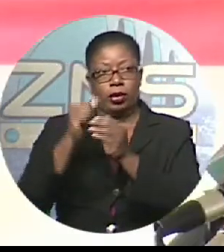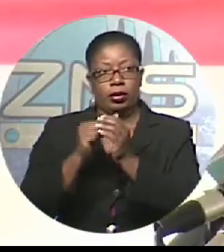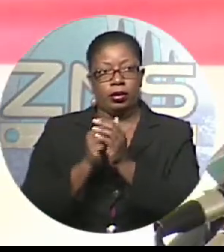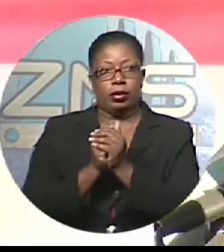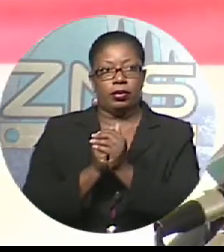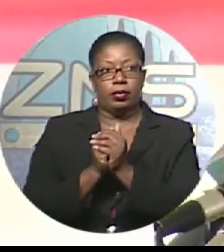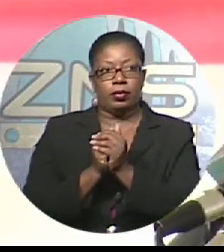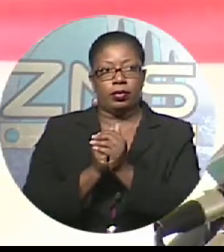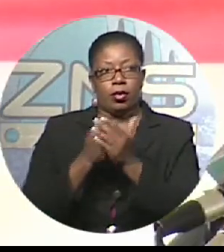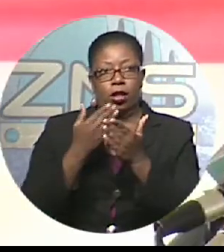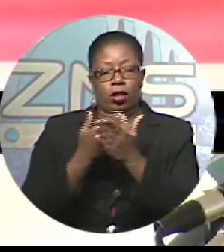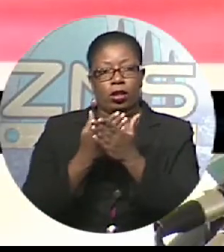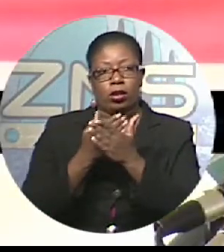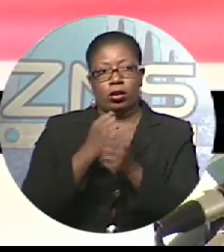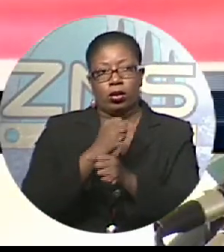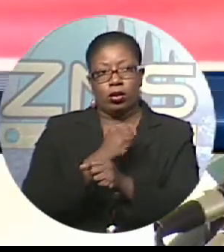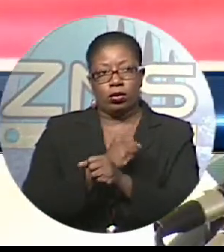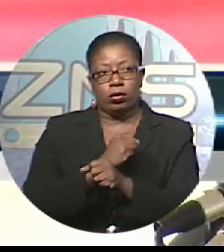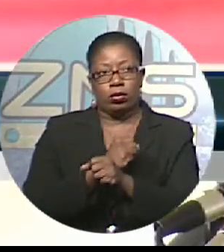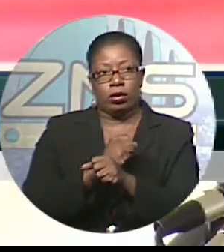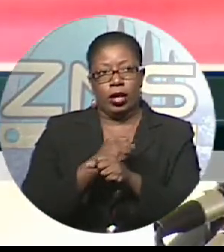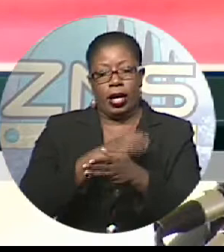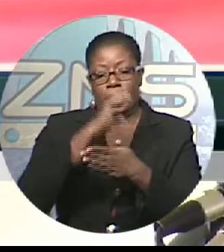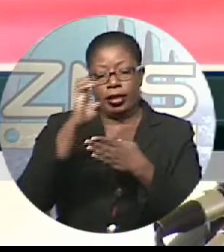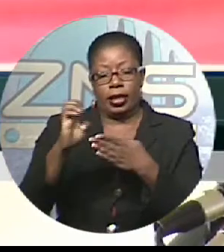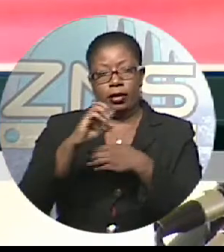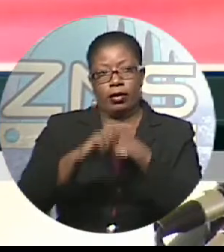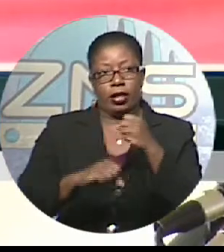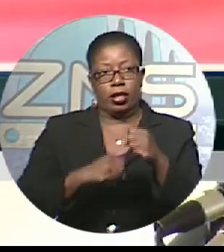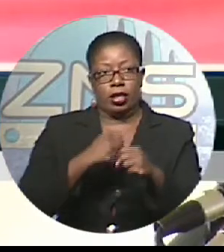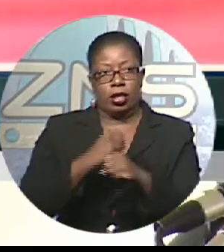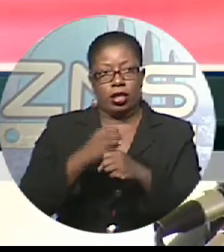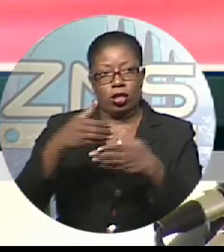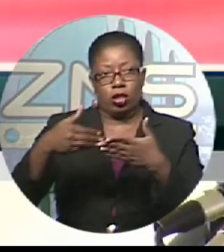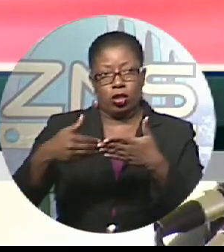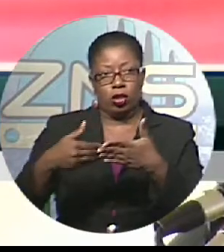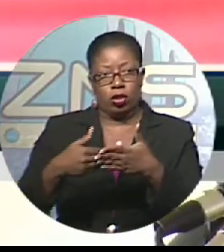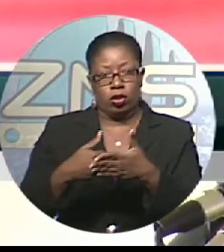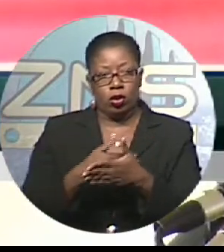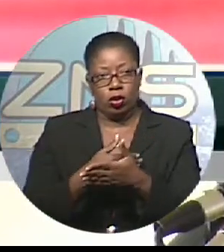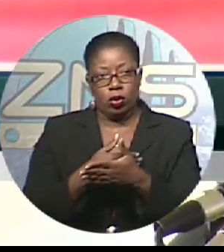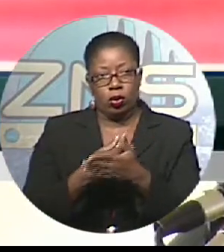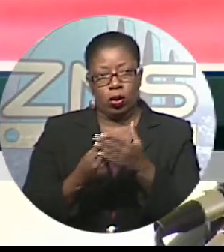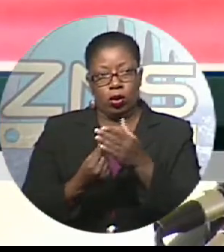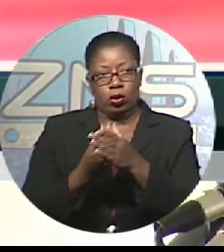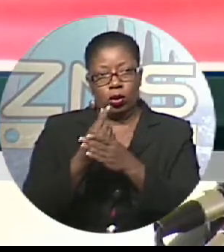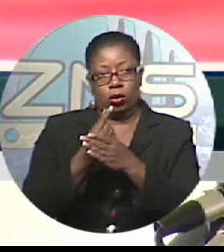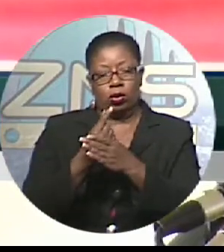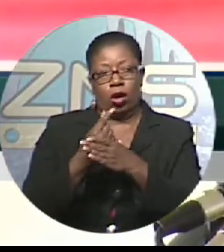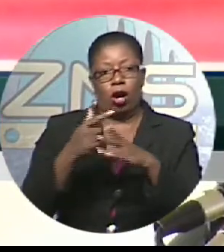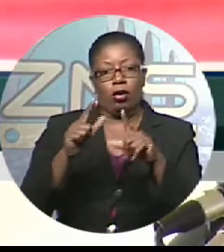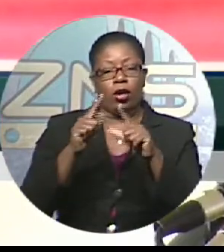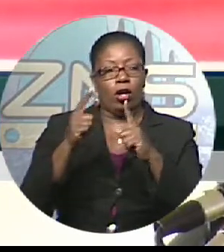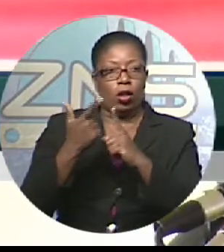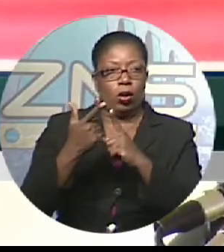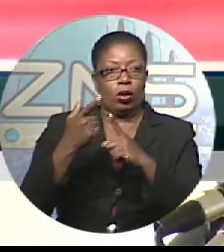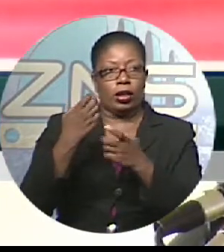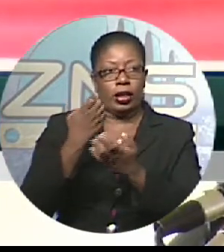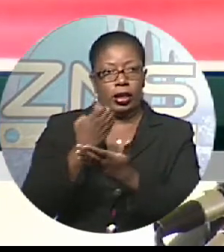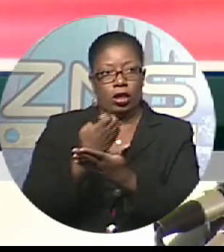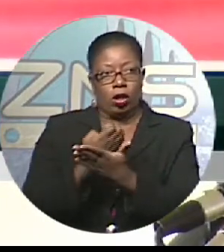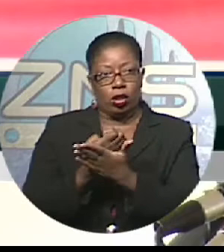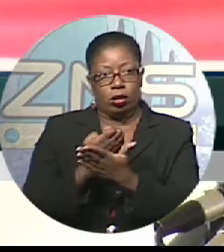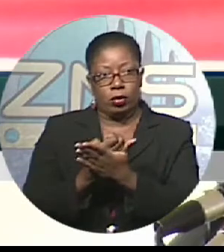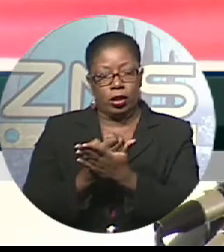start operation by the end of this year and become a new growth point of local economy. We also